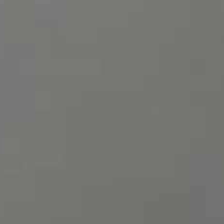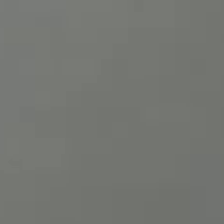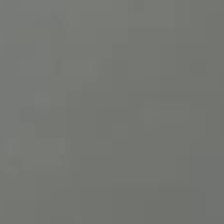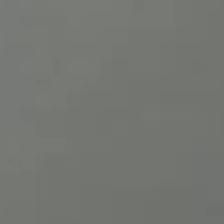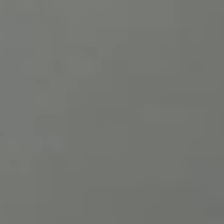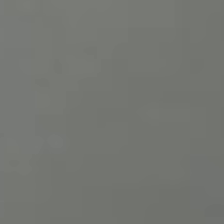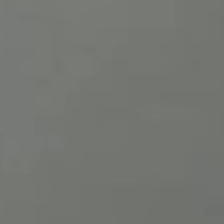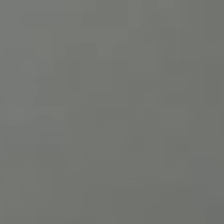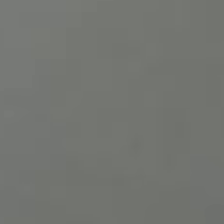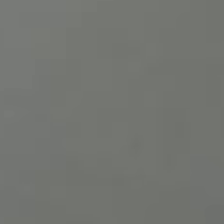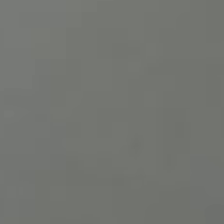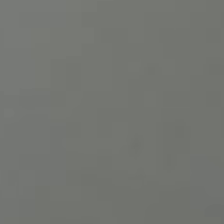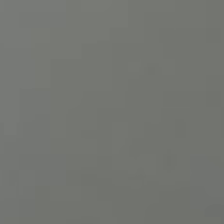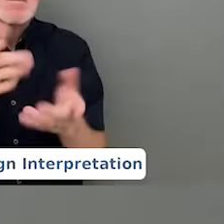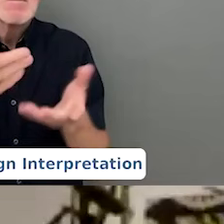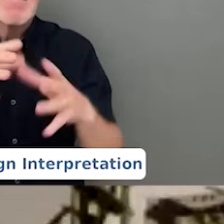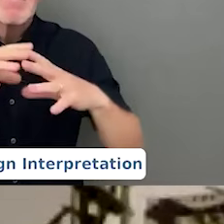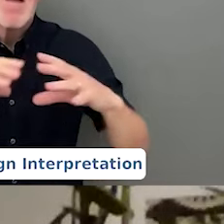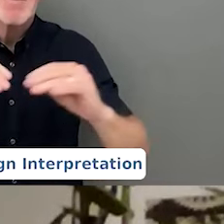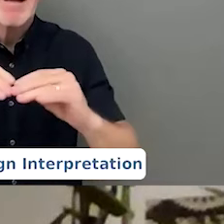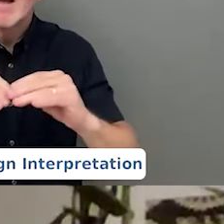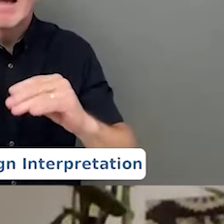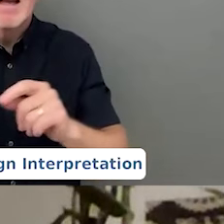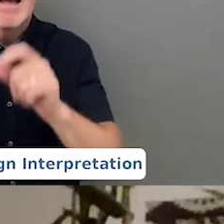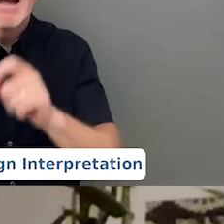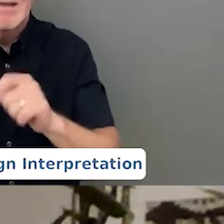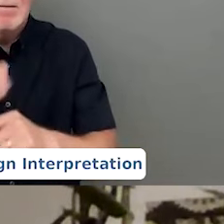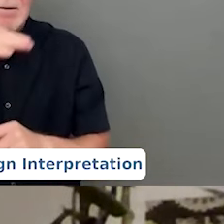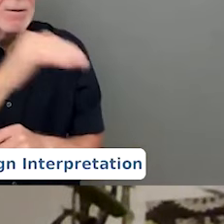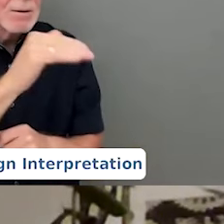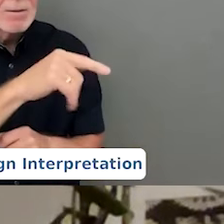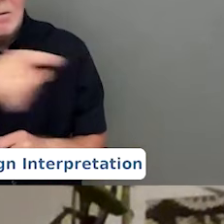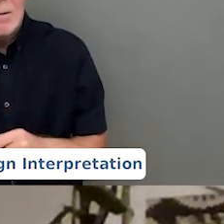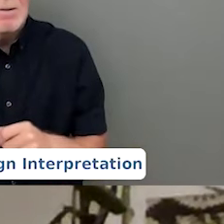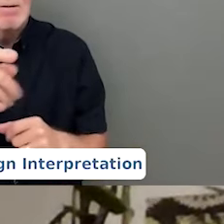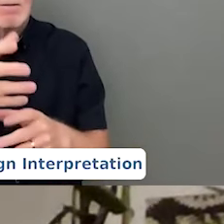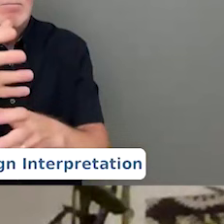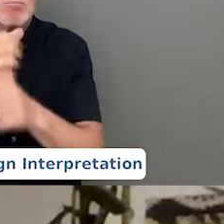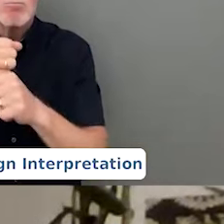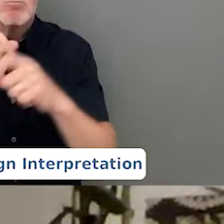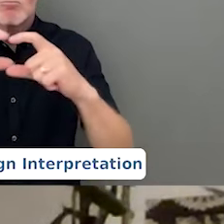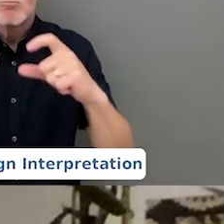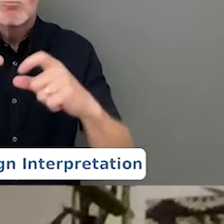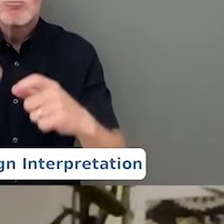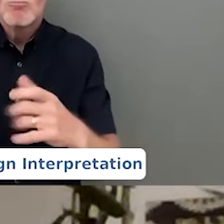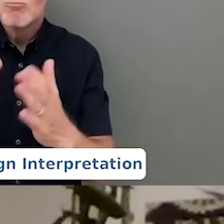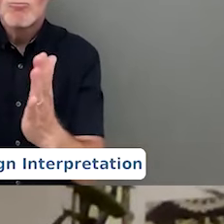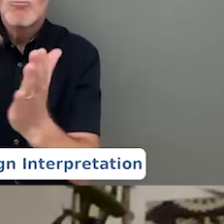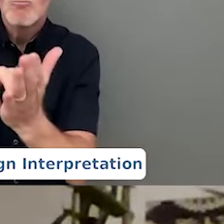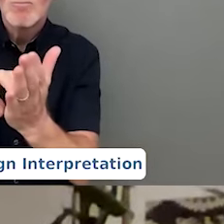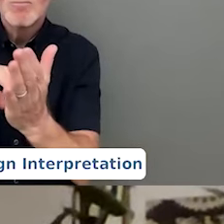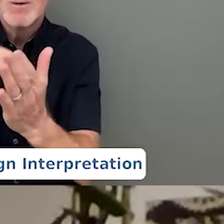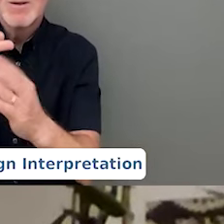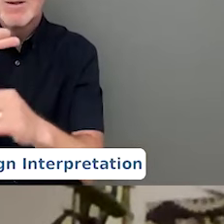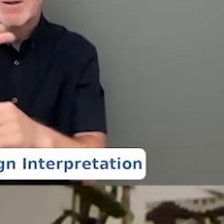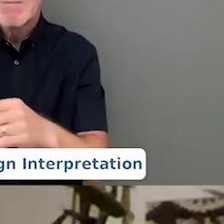members with disability and hence prevent them from accessing any support. So wondering how you get around these kind of challenges with